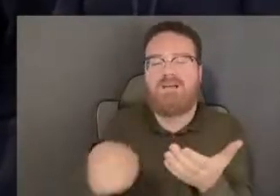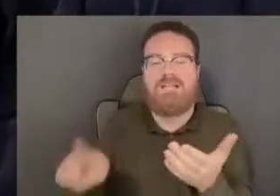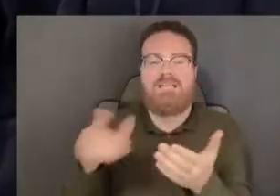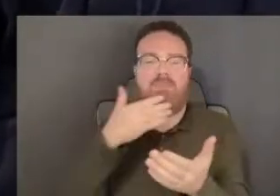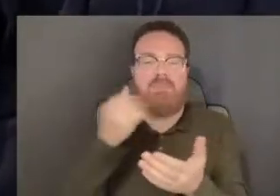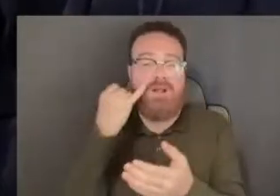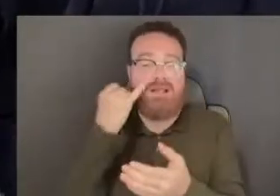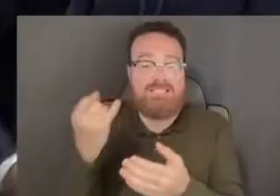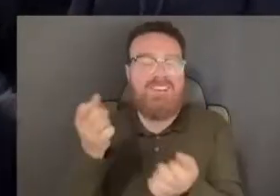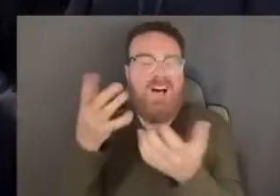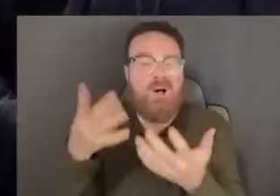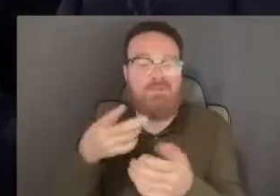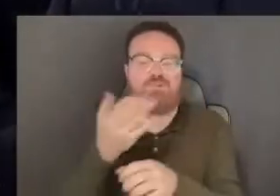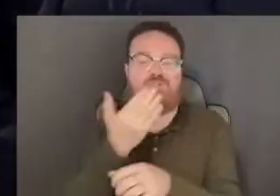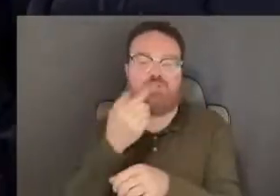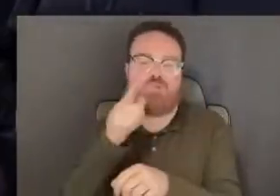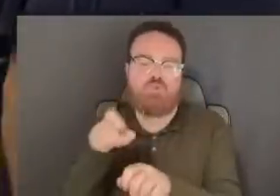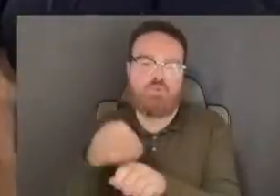is 0.